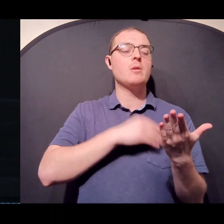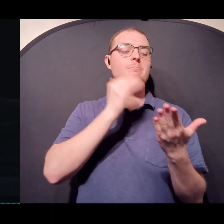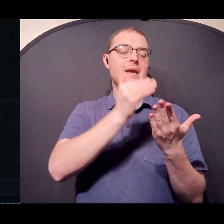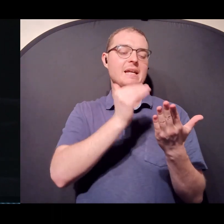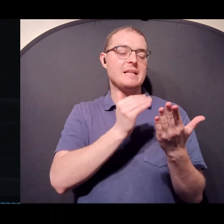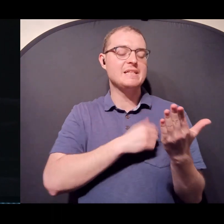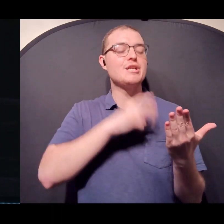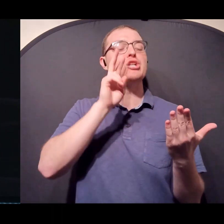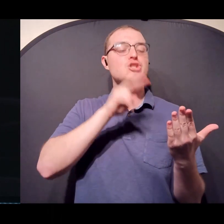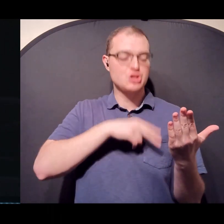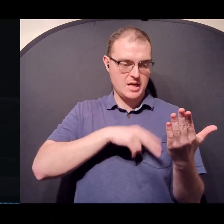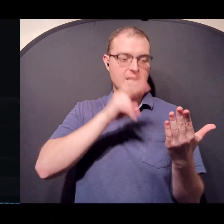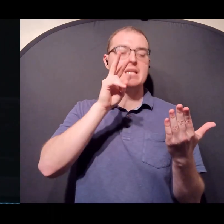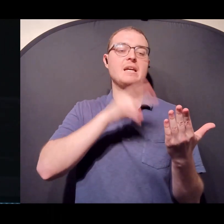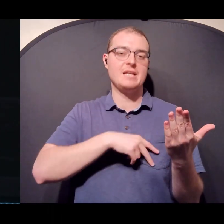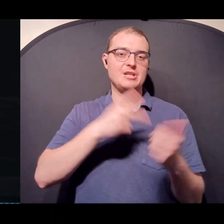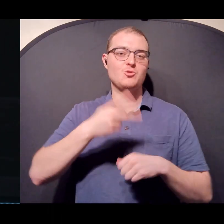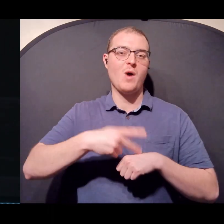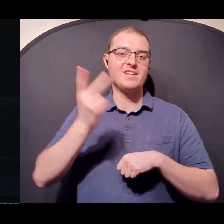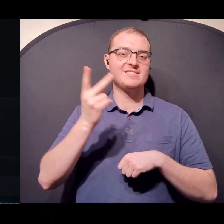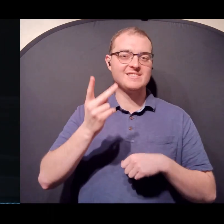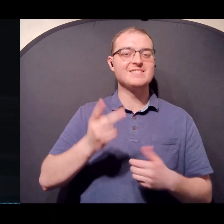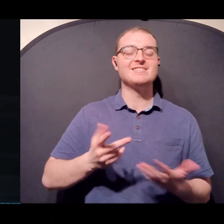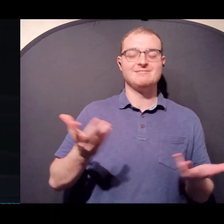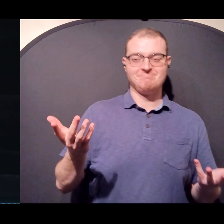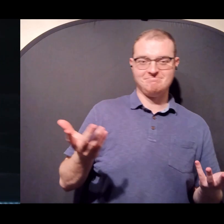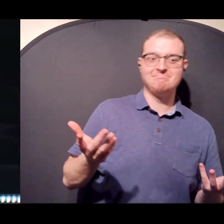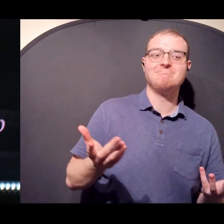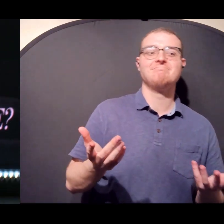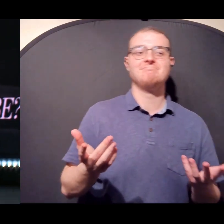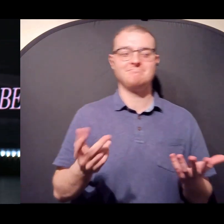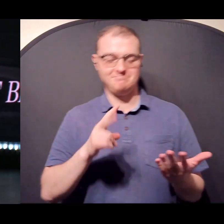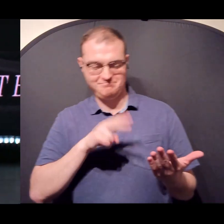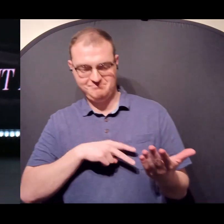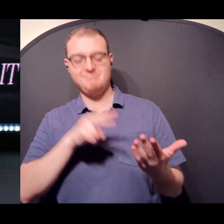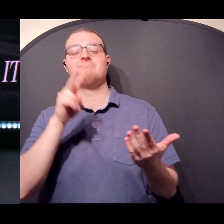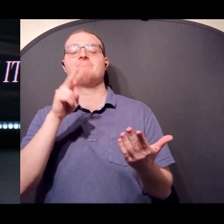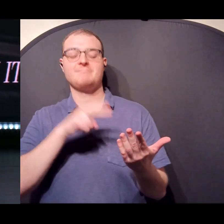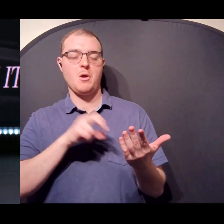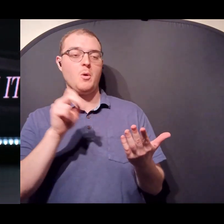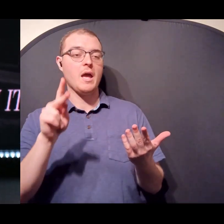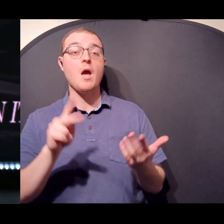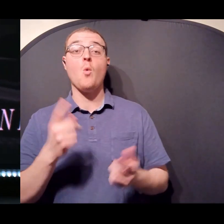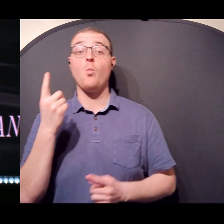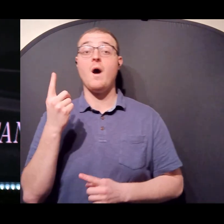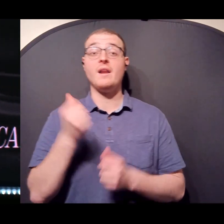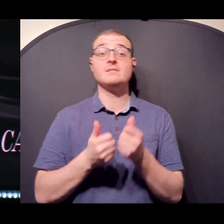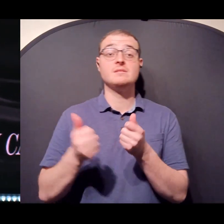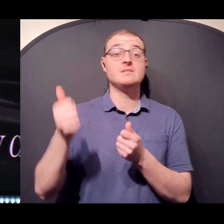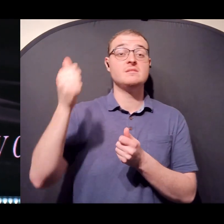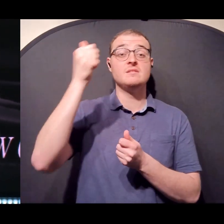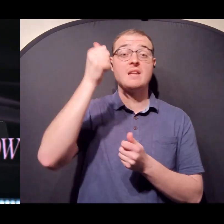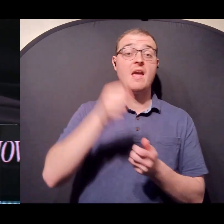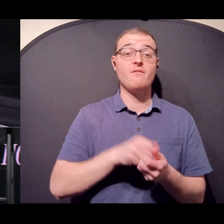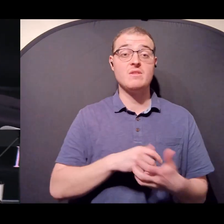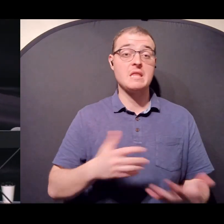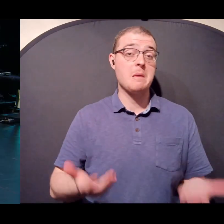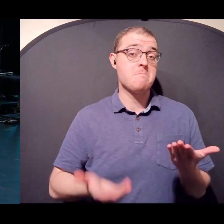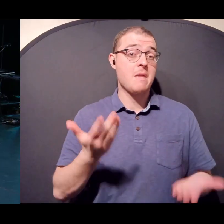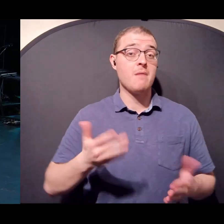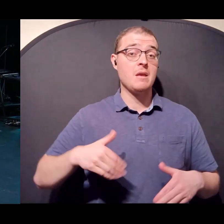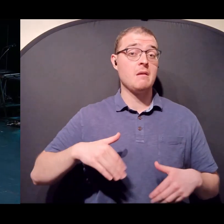list, checking it twice. But can I just tell you that there is one gift above all the